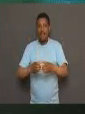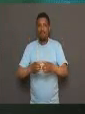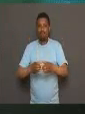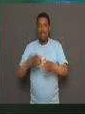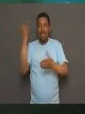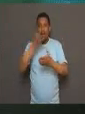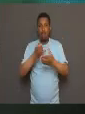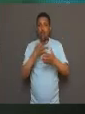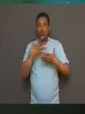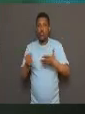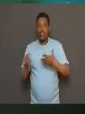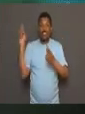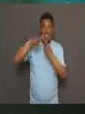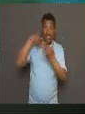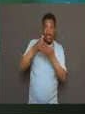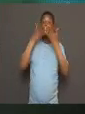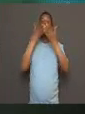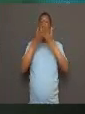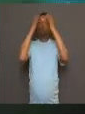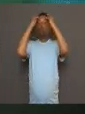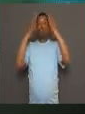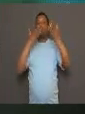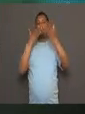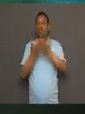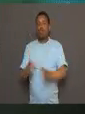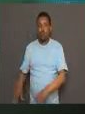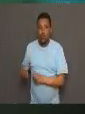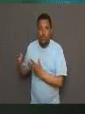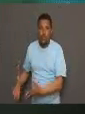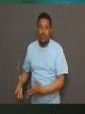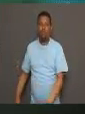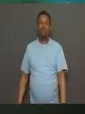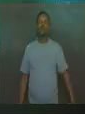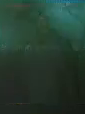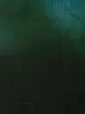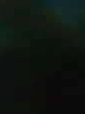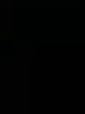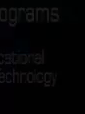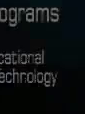projection. Until then, thank you, teacher. Thank you, students.